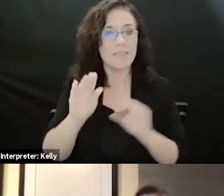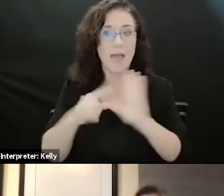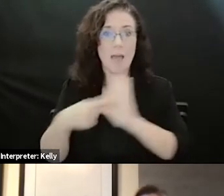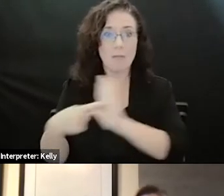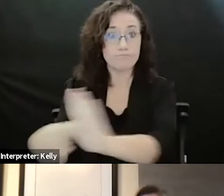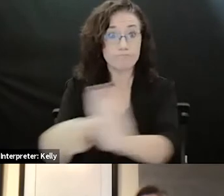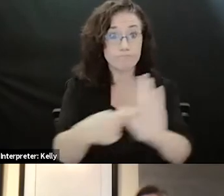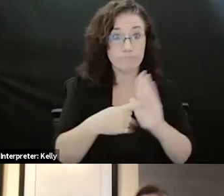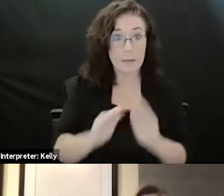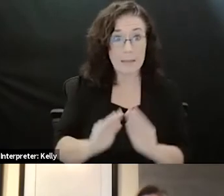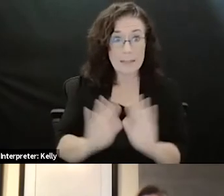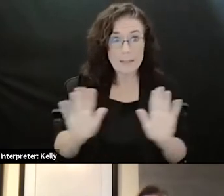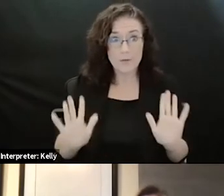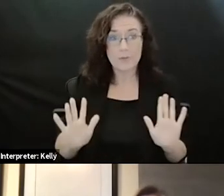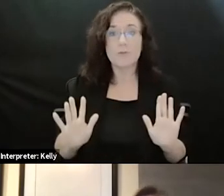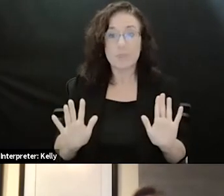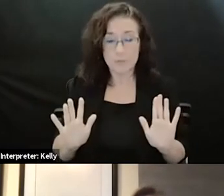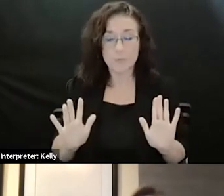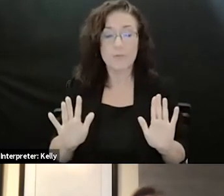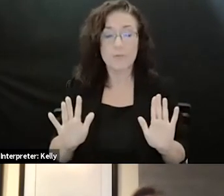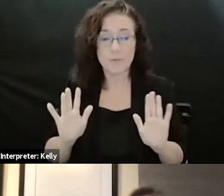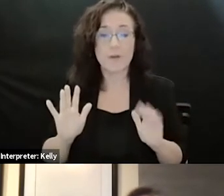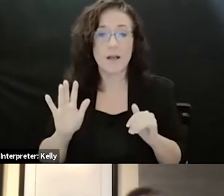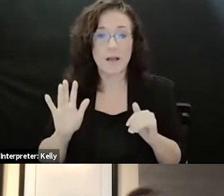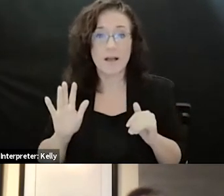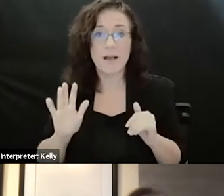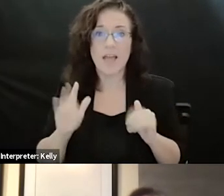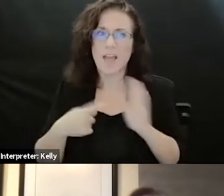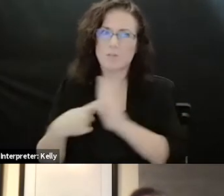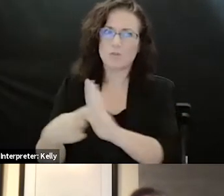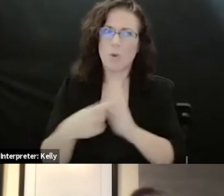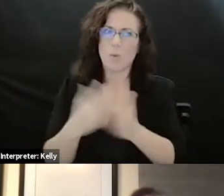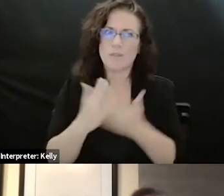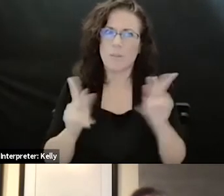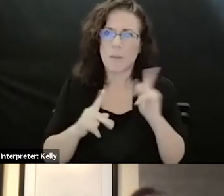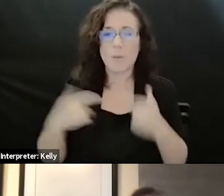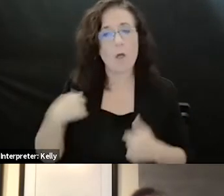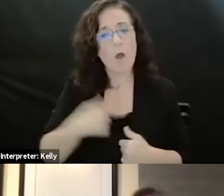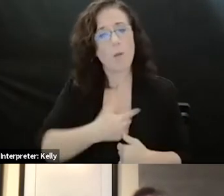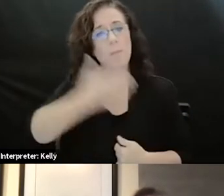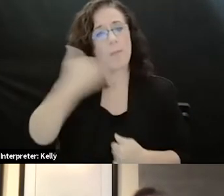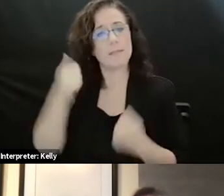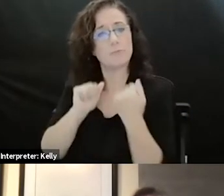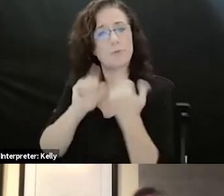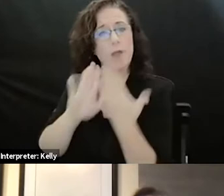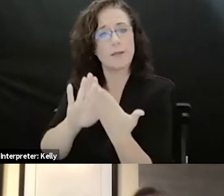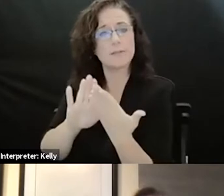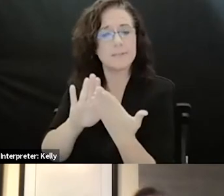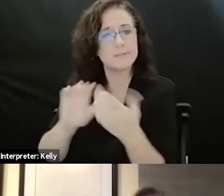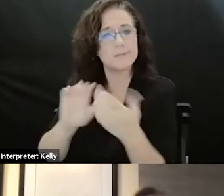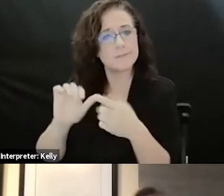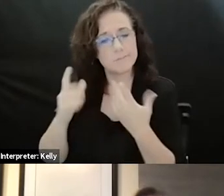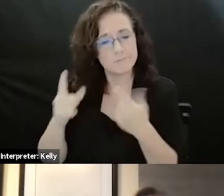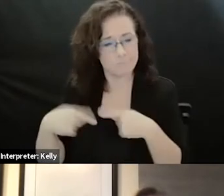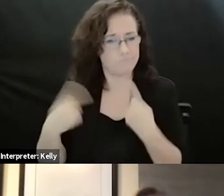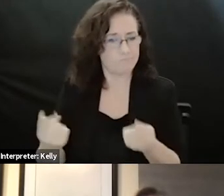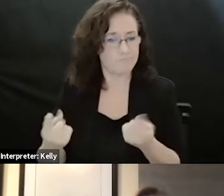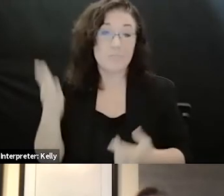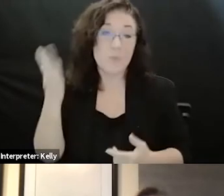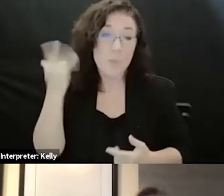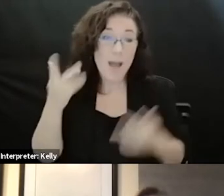some folks know about those best practices that are being shared uh because it just again uh in a time of such